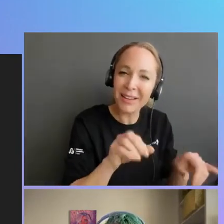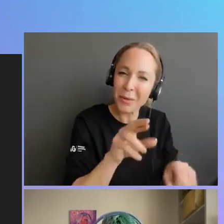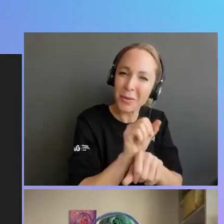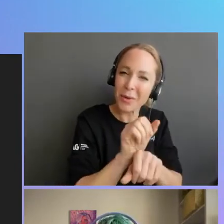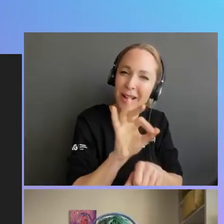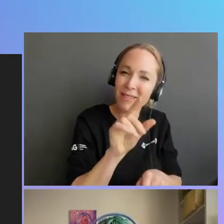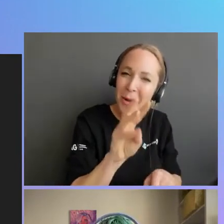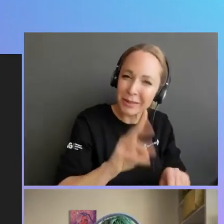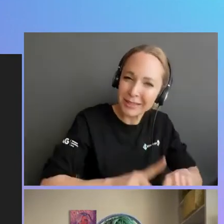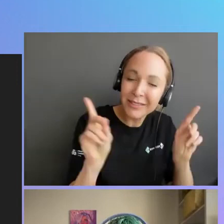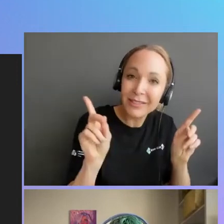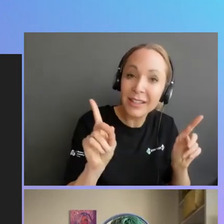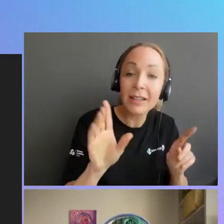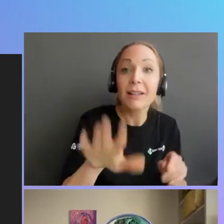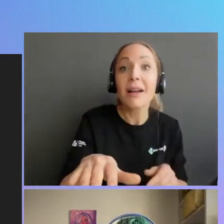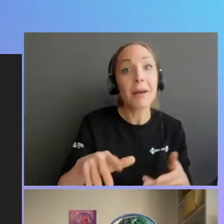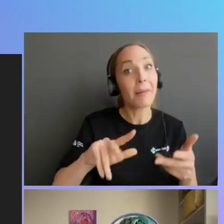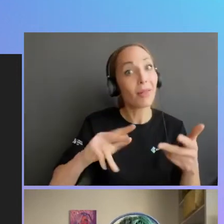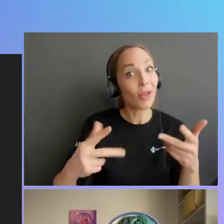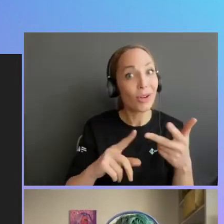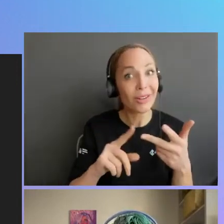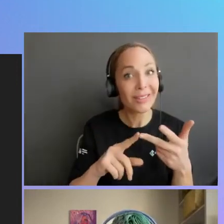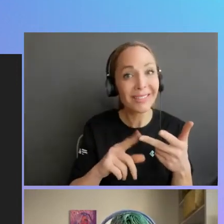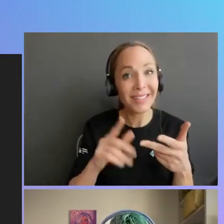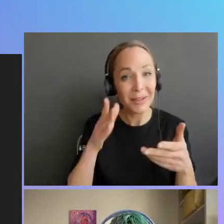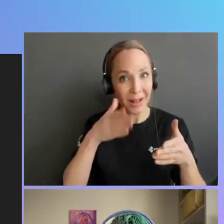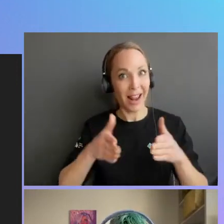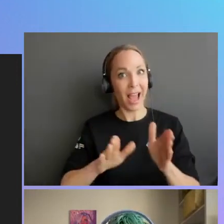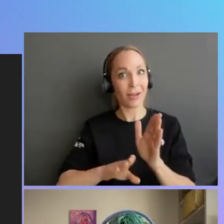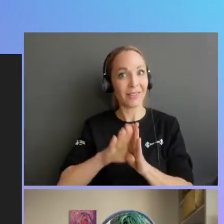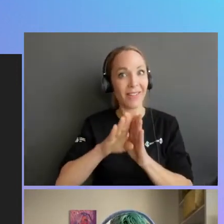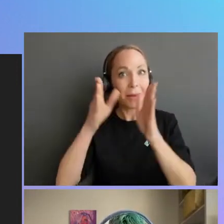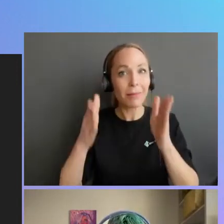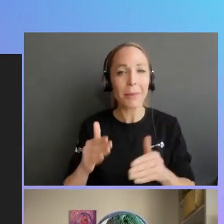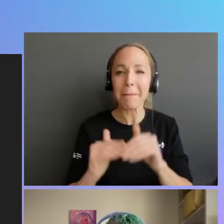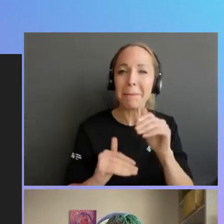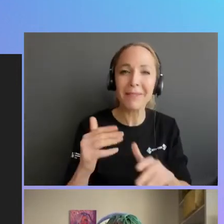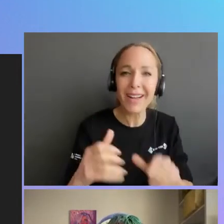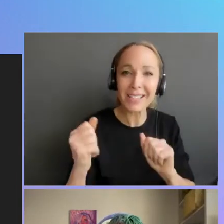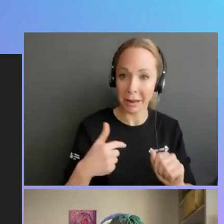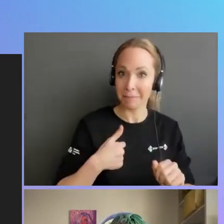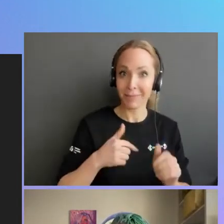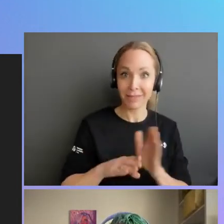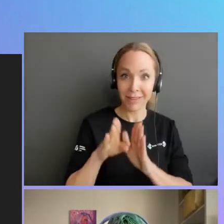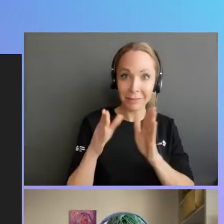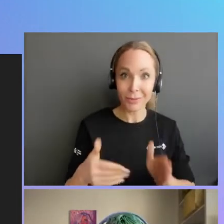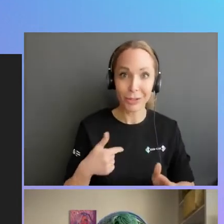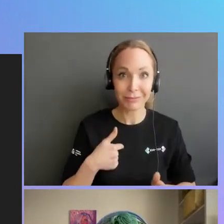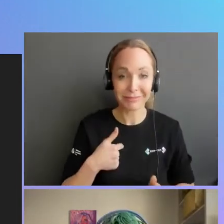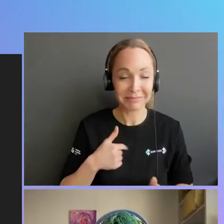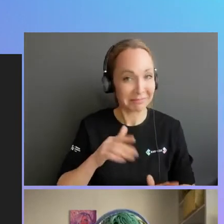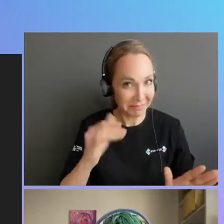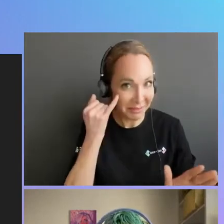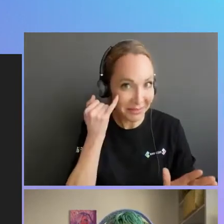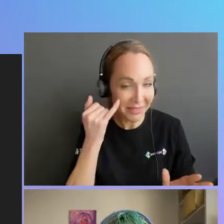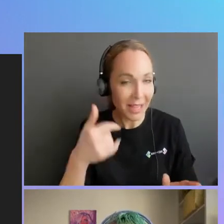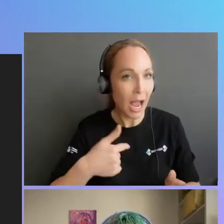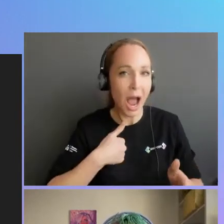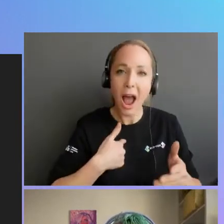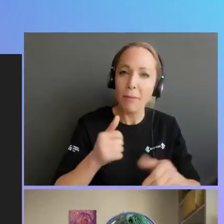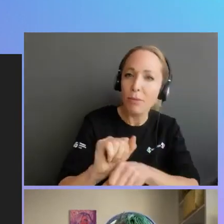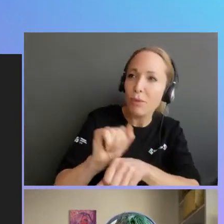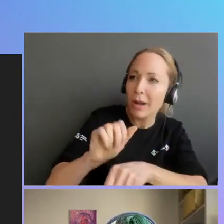developers to build faster. So me as a developer myself, if I'm working on a project and I'm supposed to be starting from